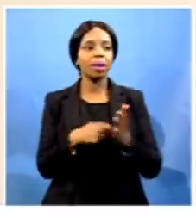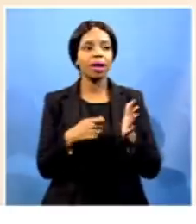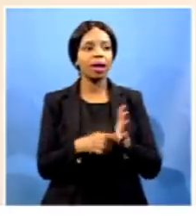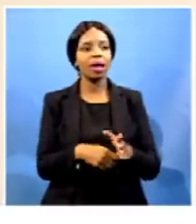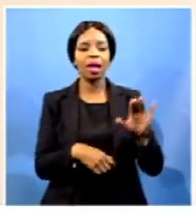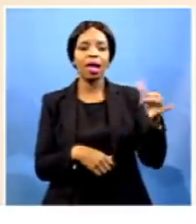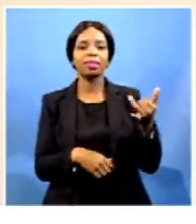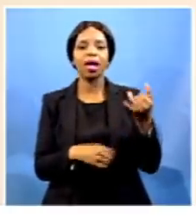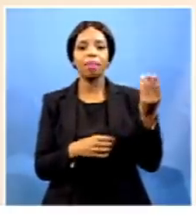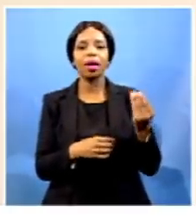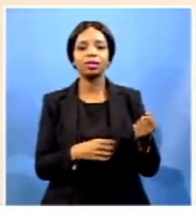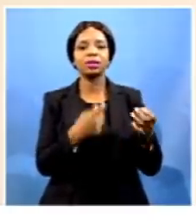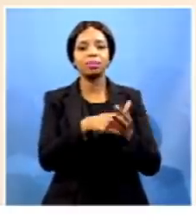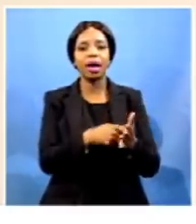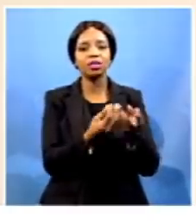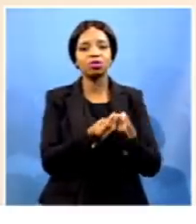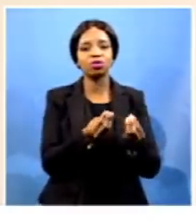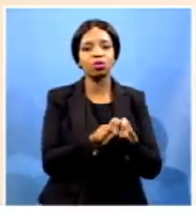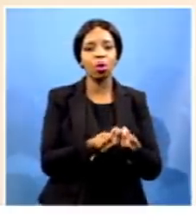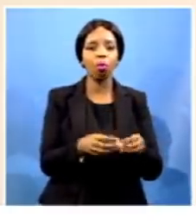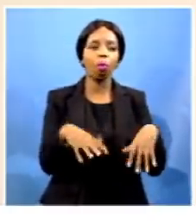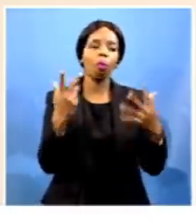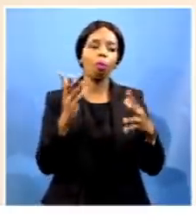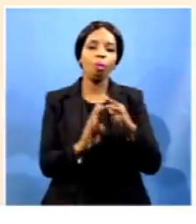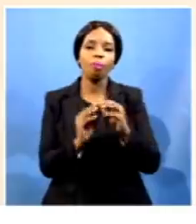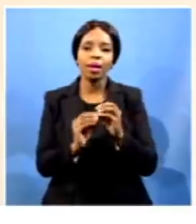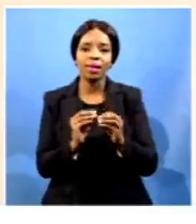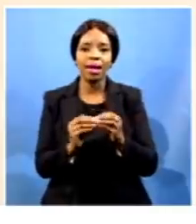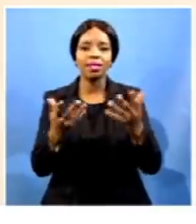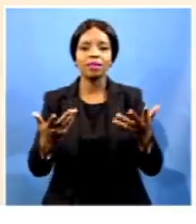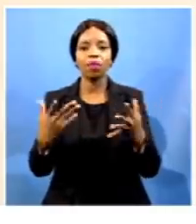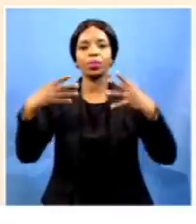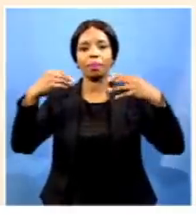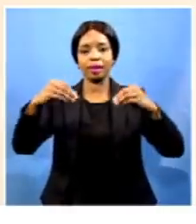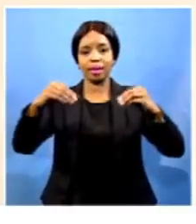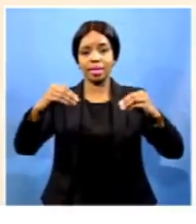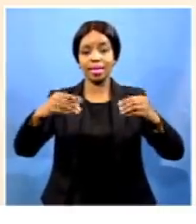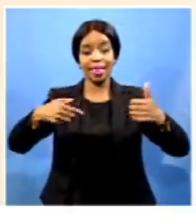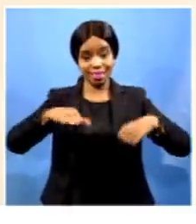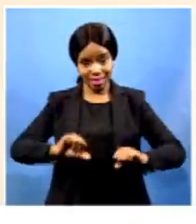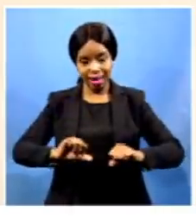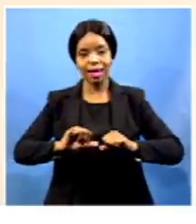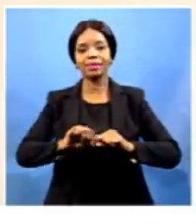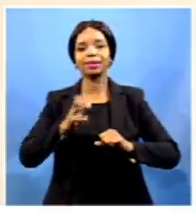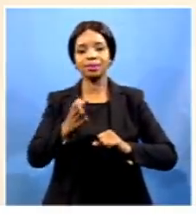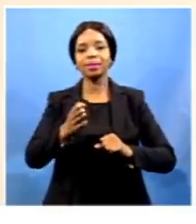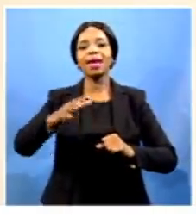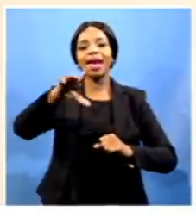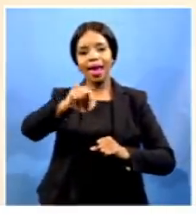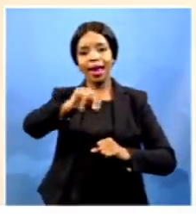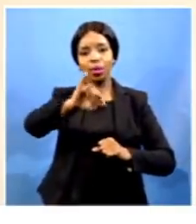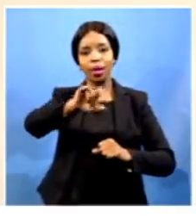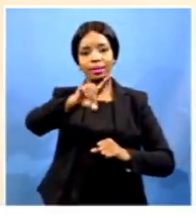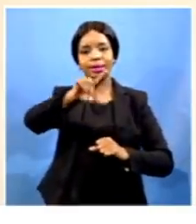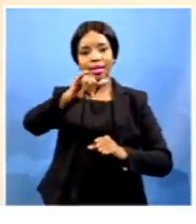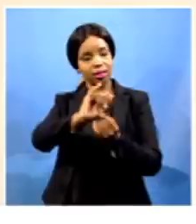whatever maintenance-based aspects of your business, the NYDA comes in and actually subsidizes that.